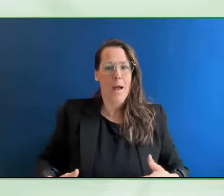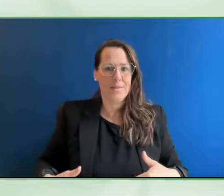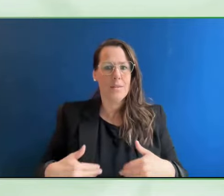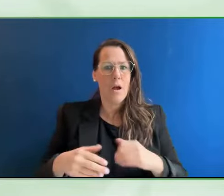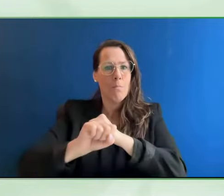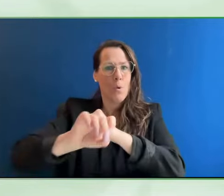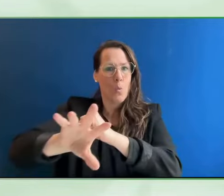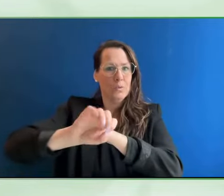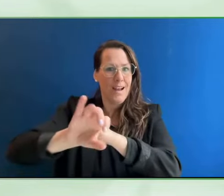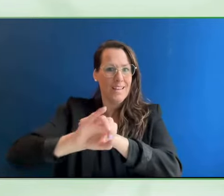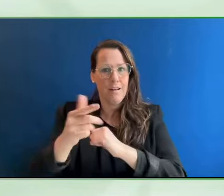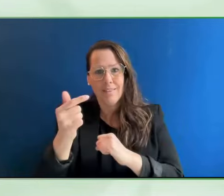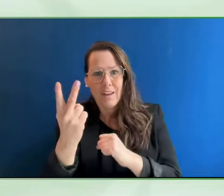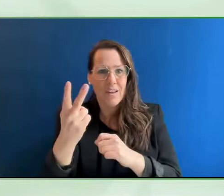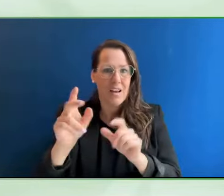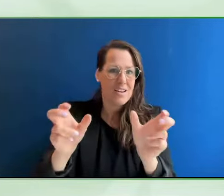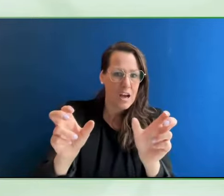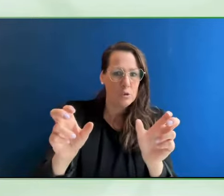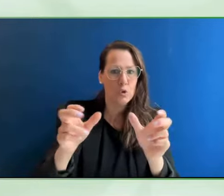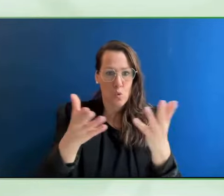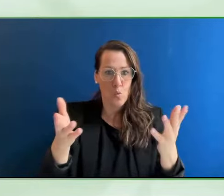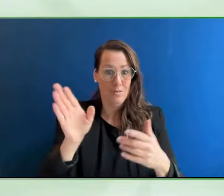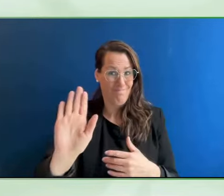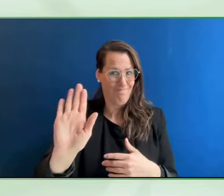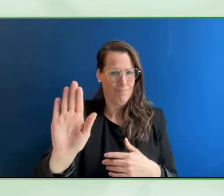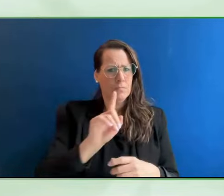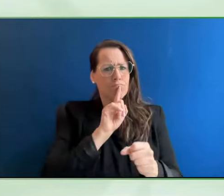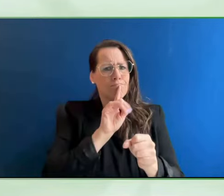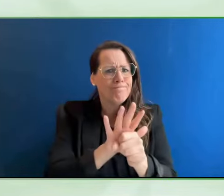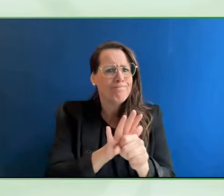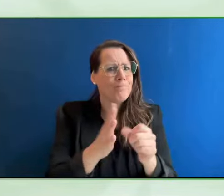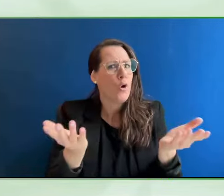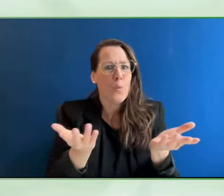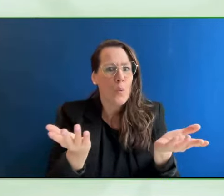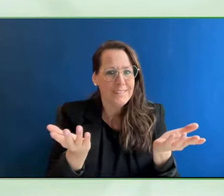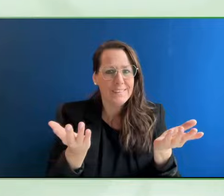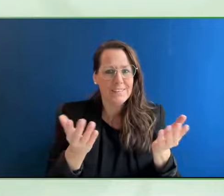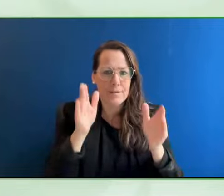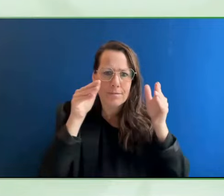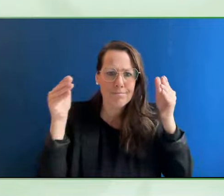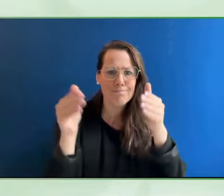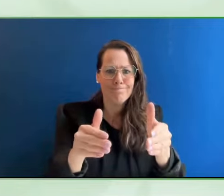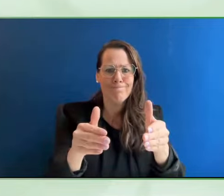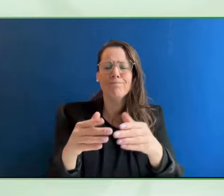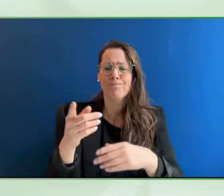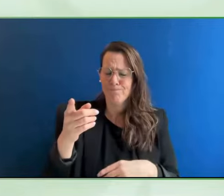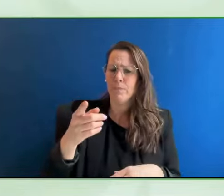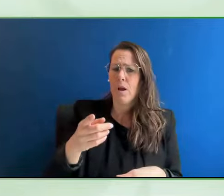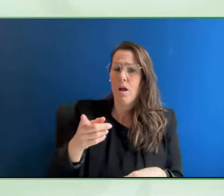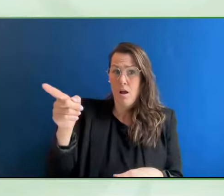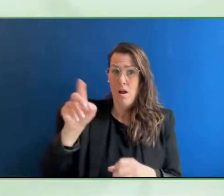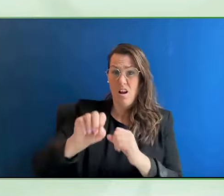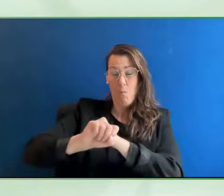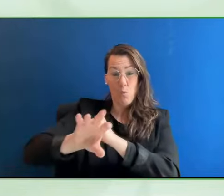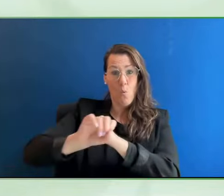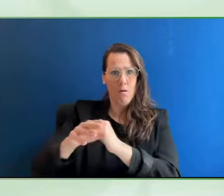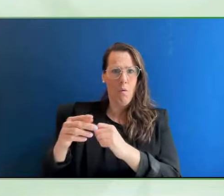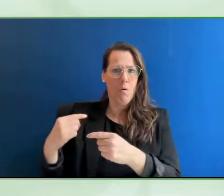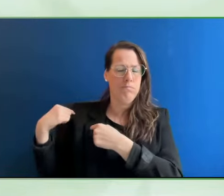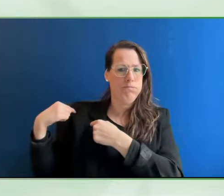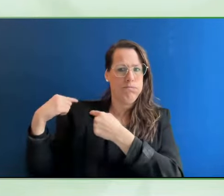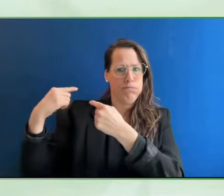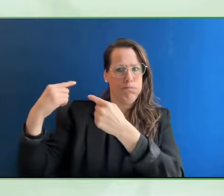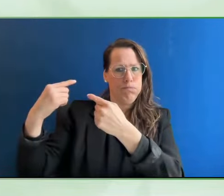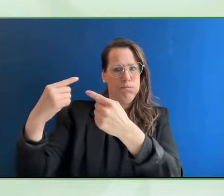Austria, actually, where you are also a little bit from. And I'm living there. Yes, cheers goes out to Kurt Bergmann,